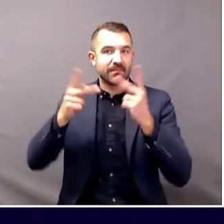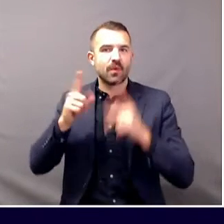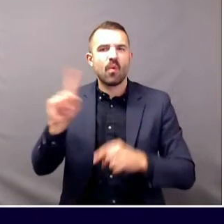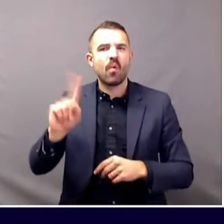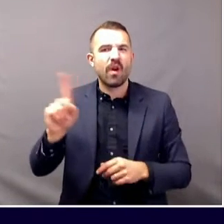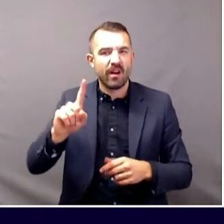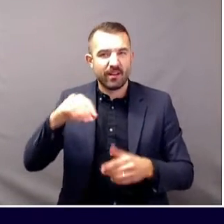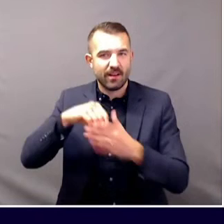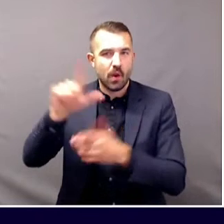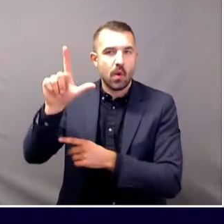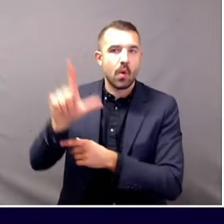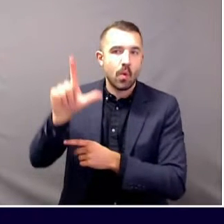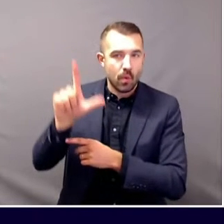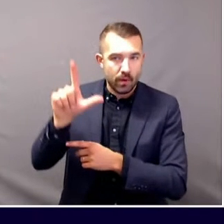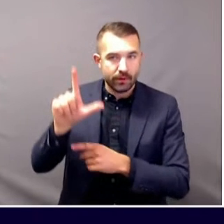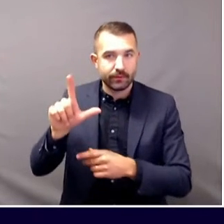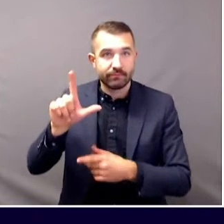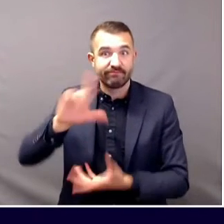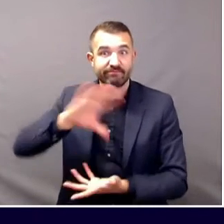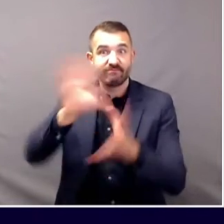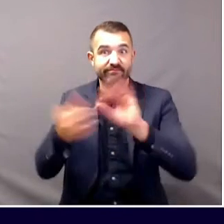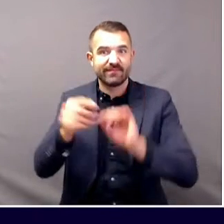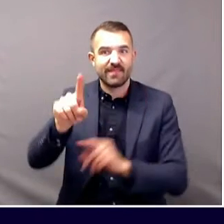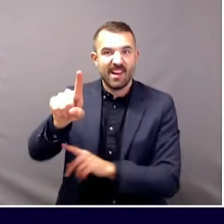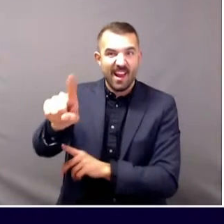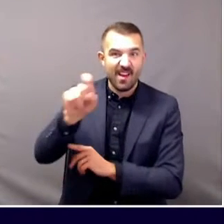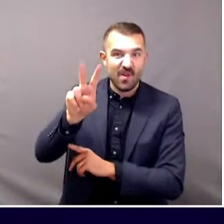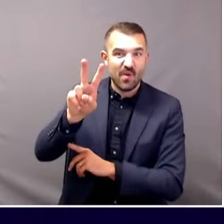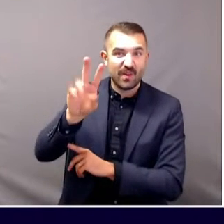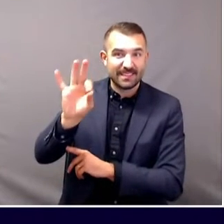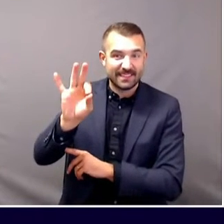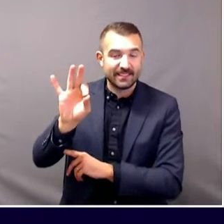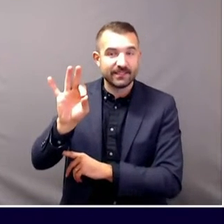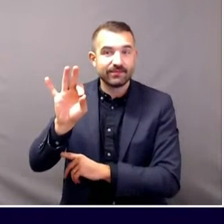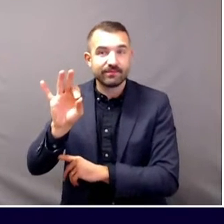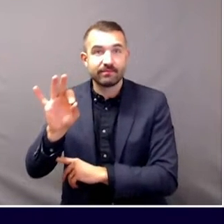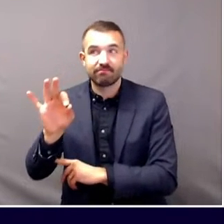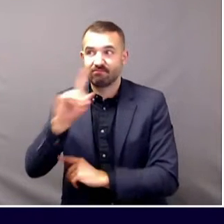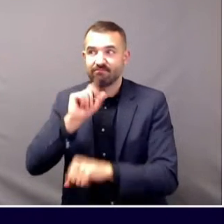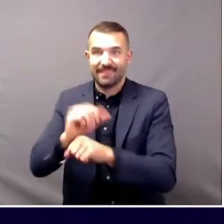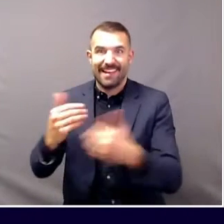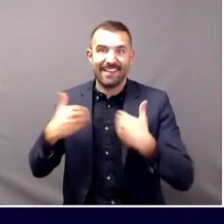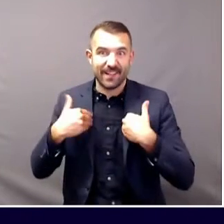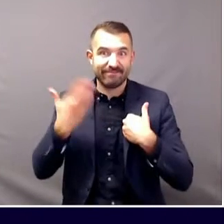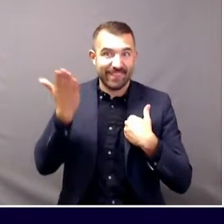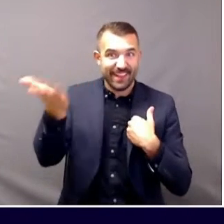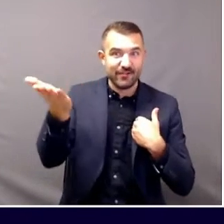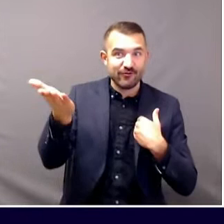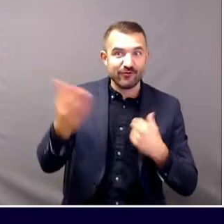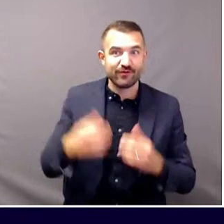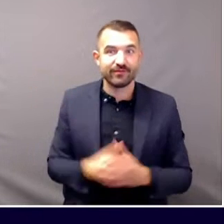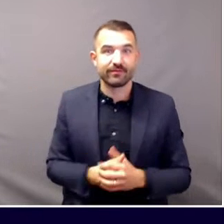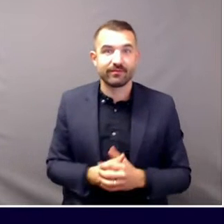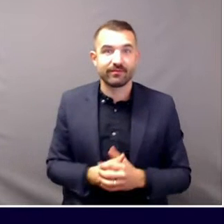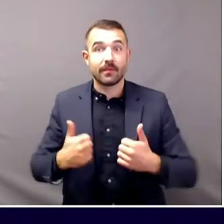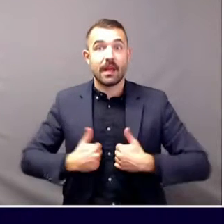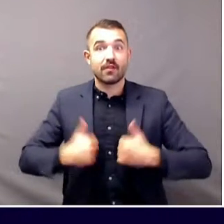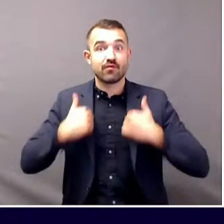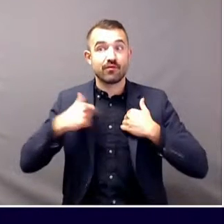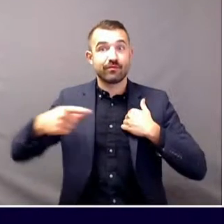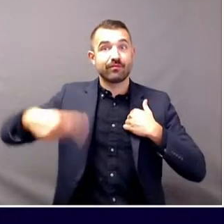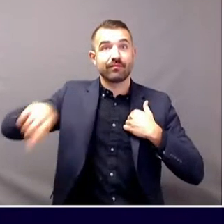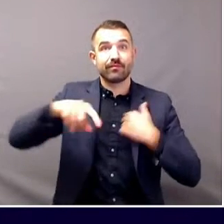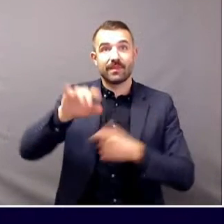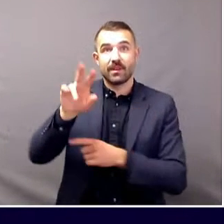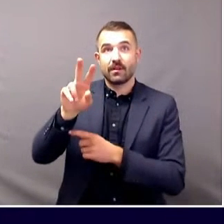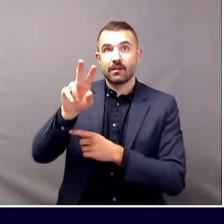of 129 cases of COVID-19 associated with that facility. 64 of those cases among